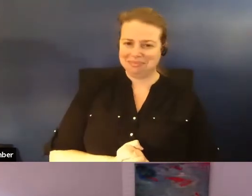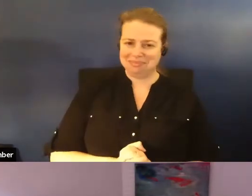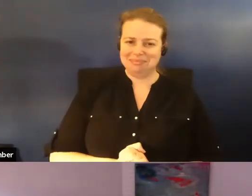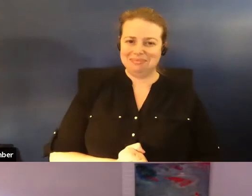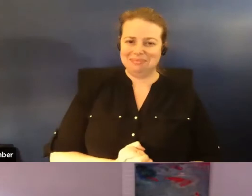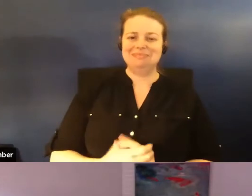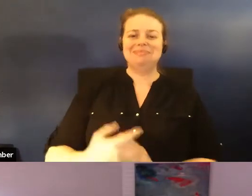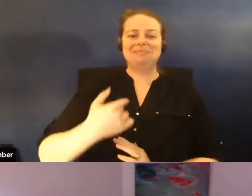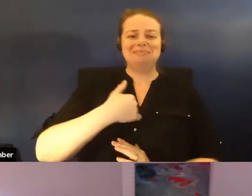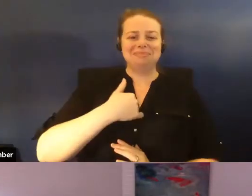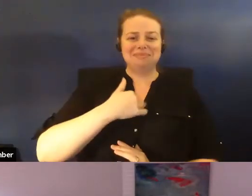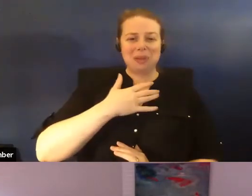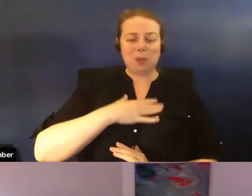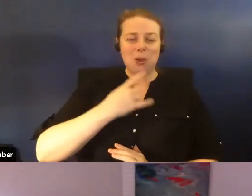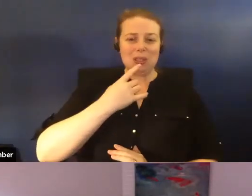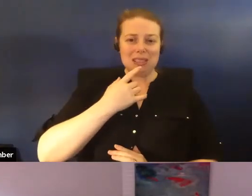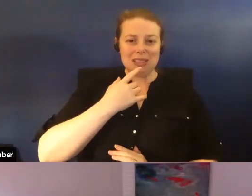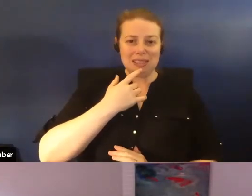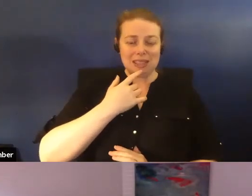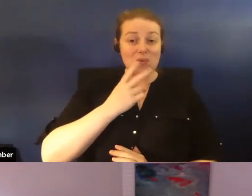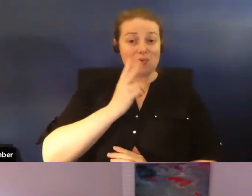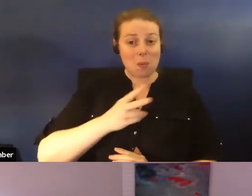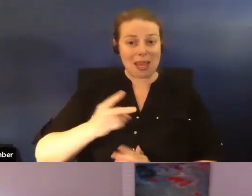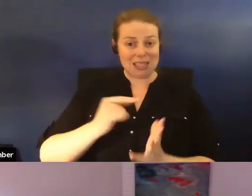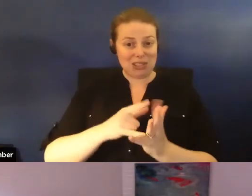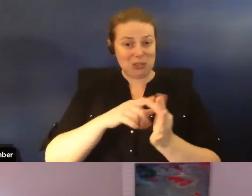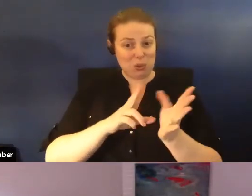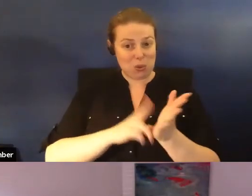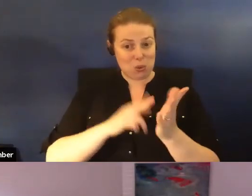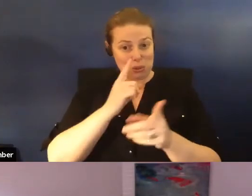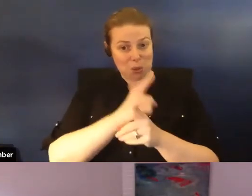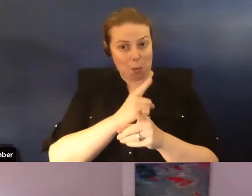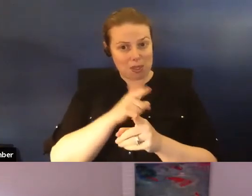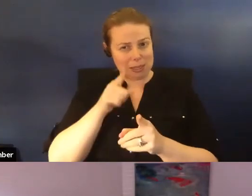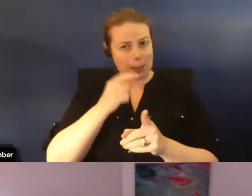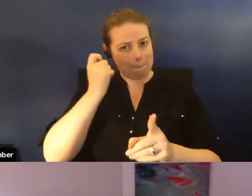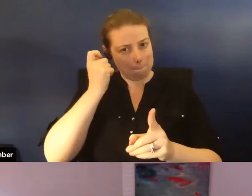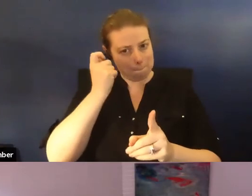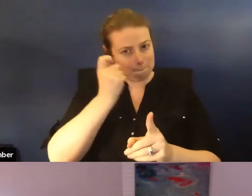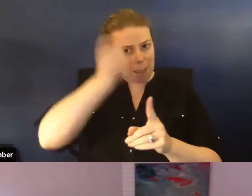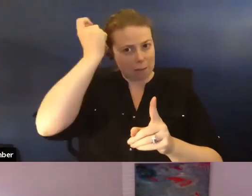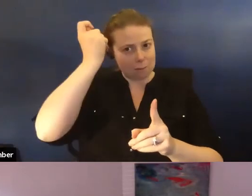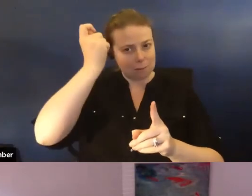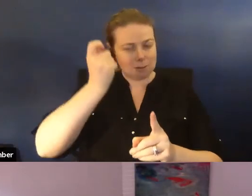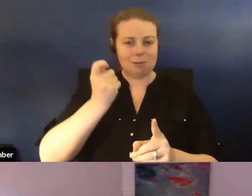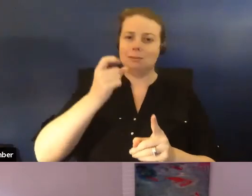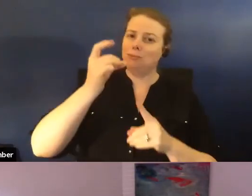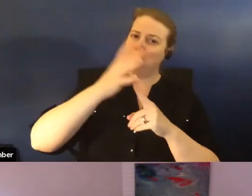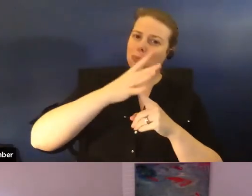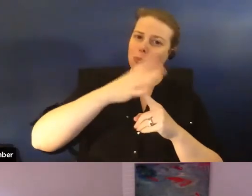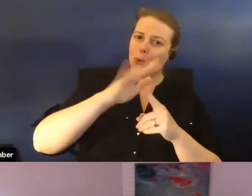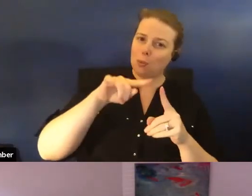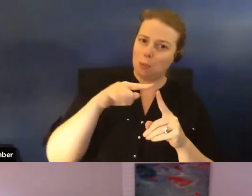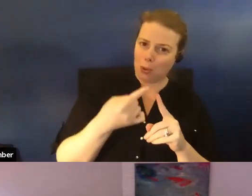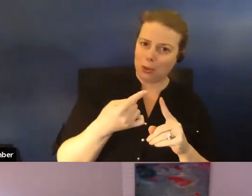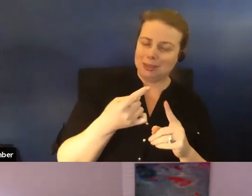I just want to say ditto to Sean. I think Sean hit on one of the critical points of the